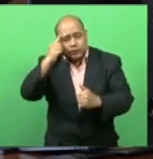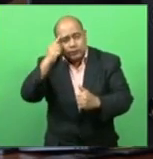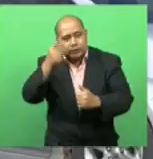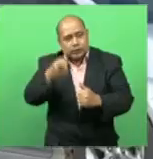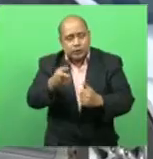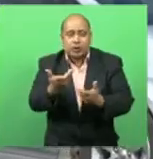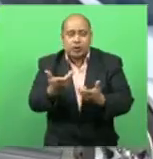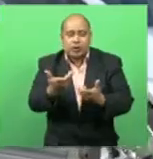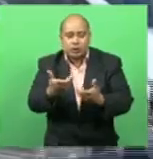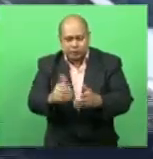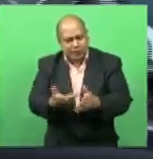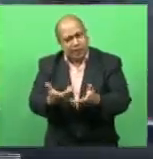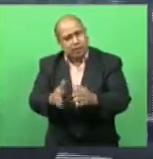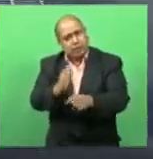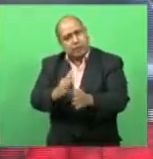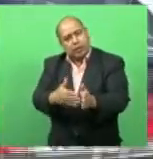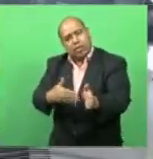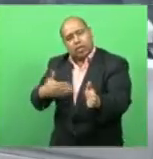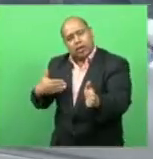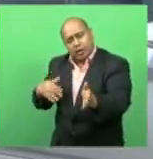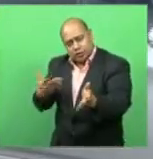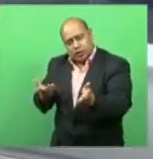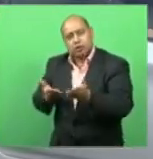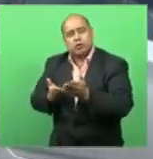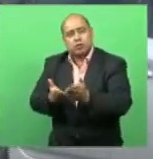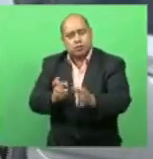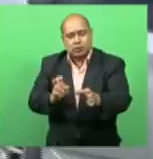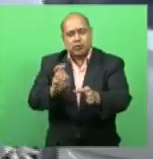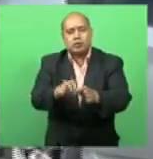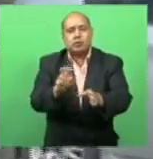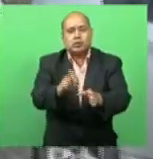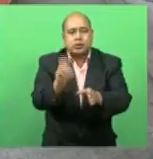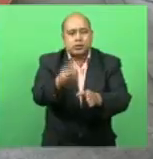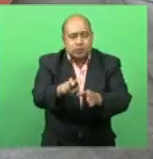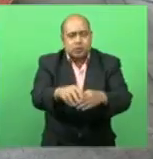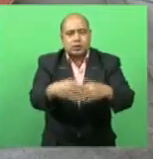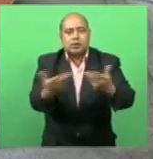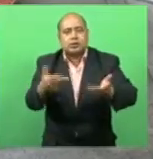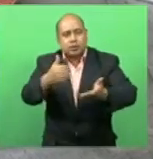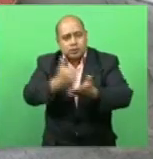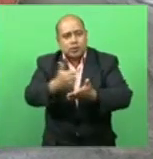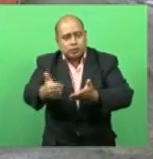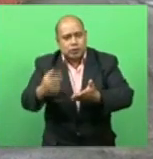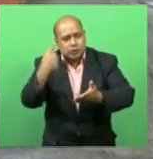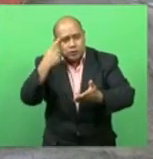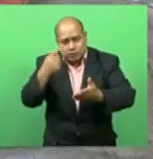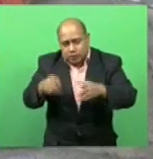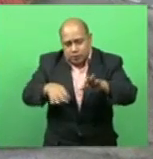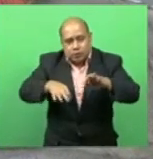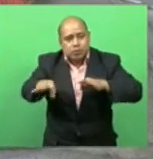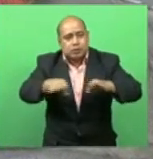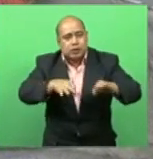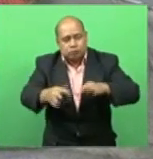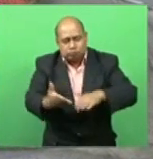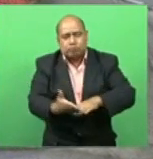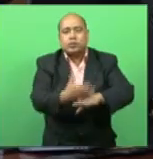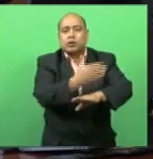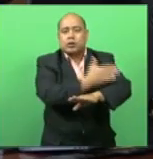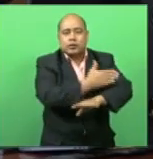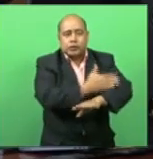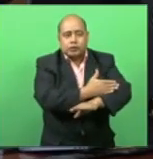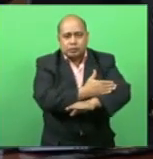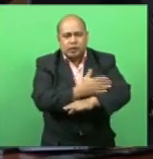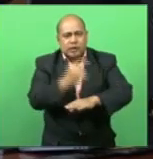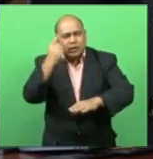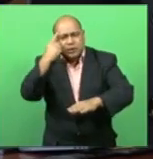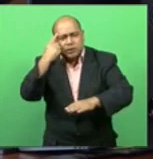shipping. The authority had started taking preventative measures a few months ago. Well, I think there will be a knock-on effect to some of the jobs, to